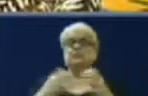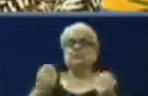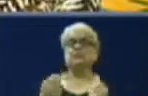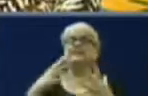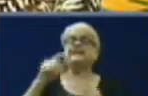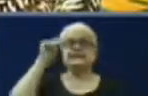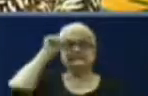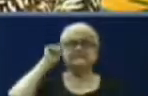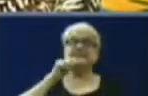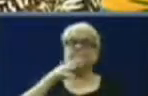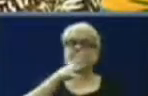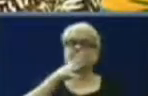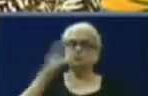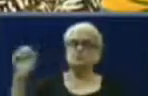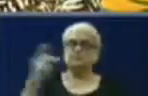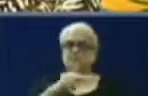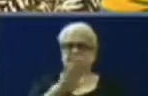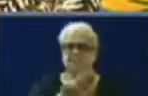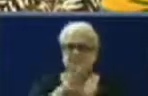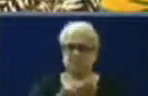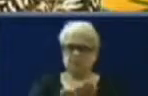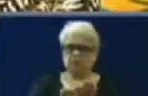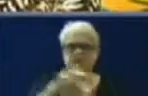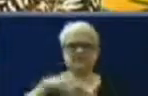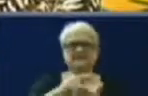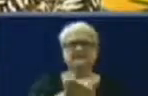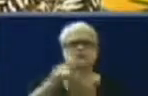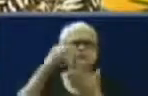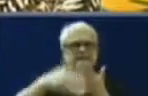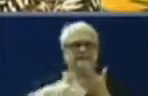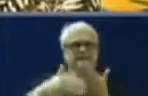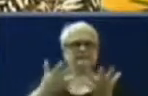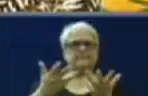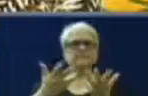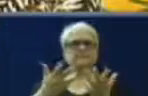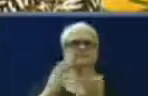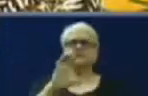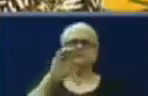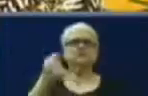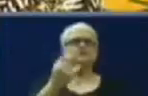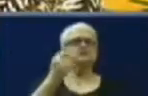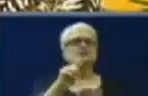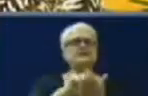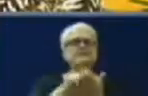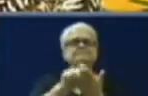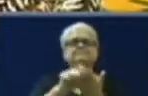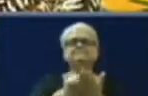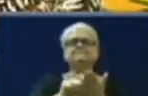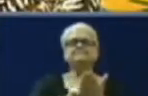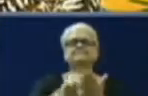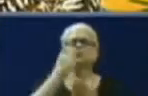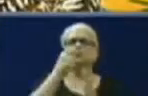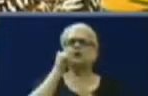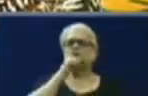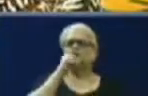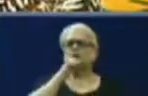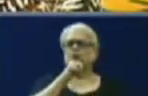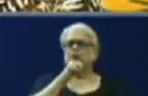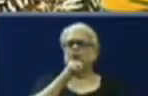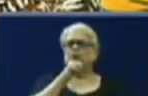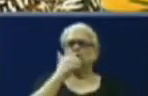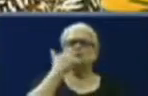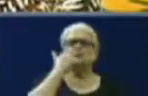school. I think this weekend there was an article in the Courier about one little girl that called